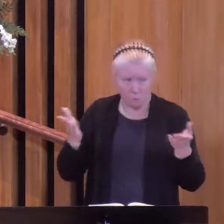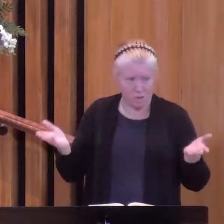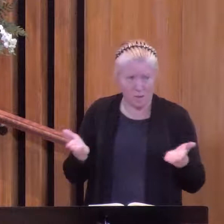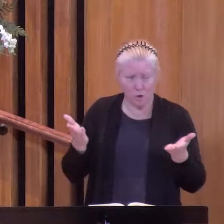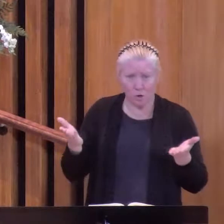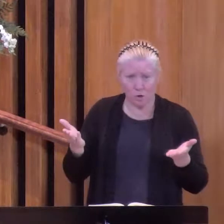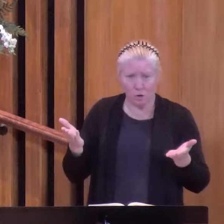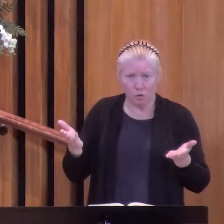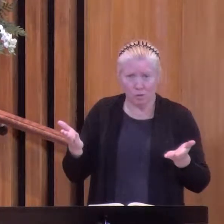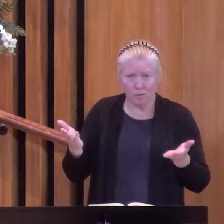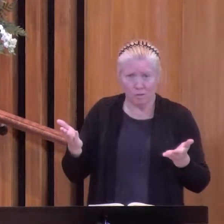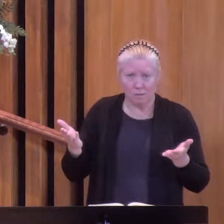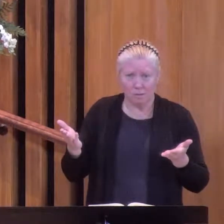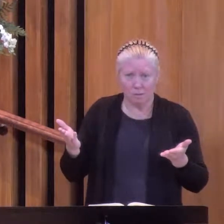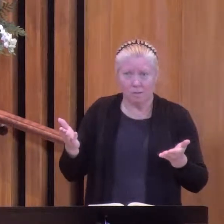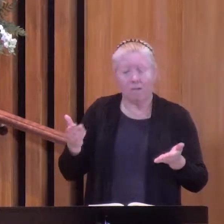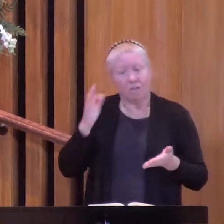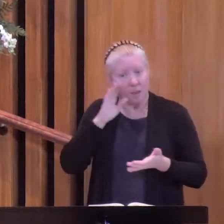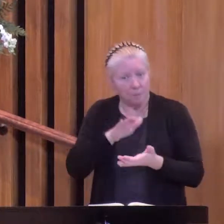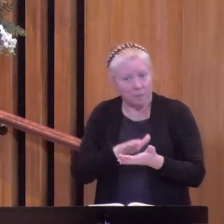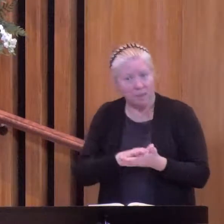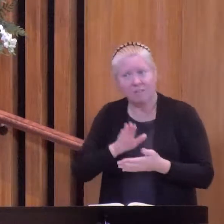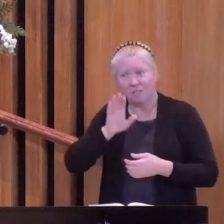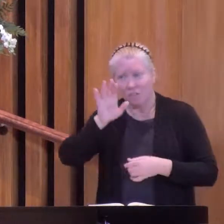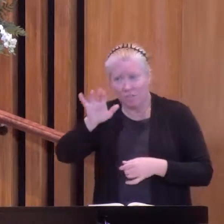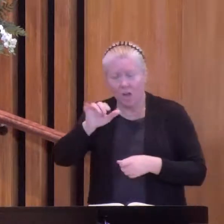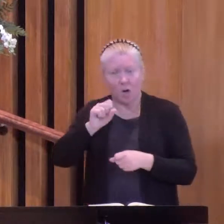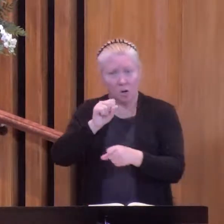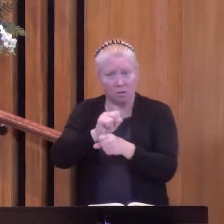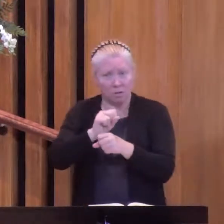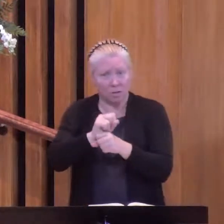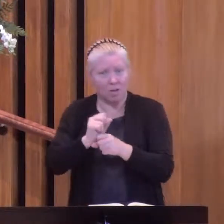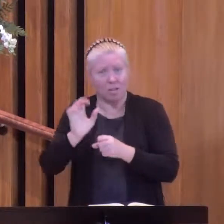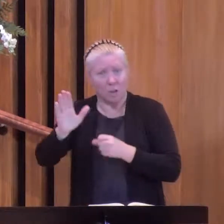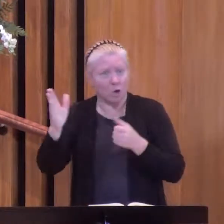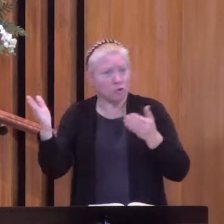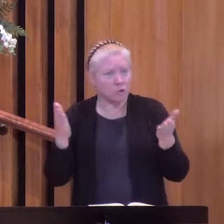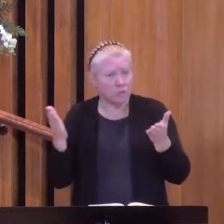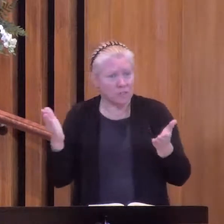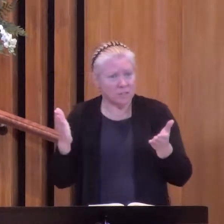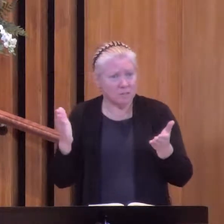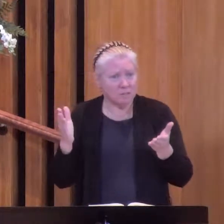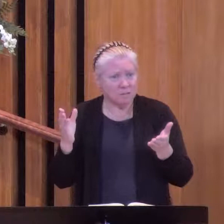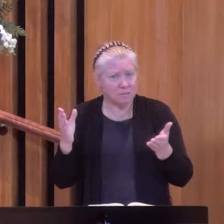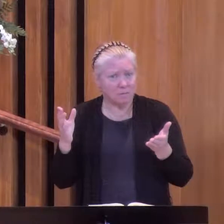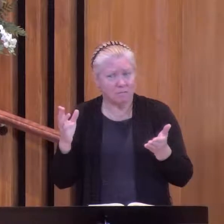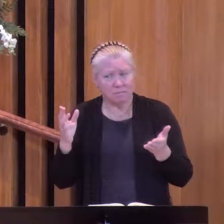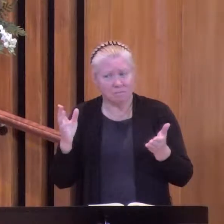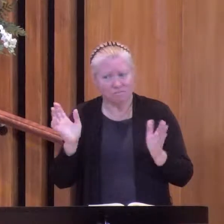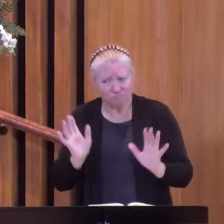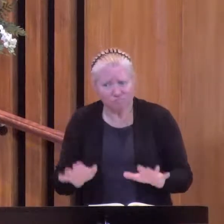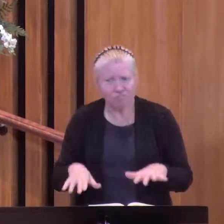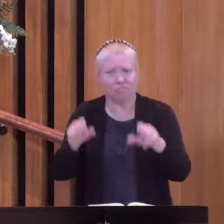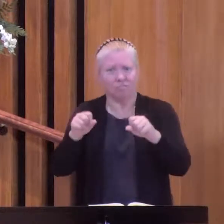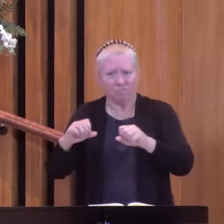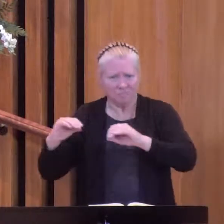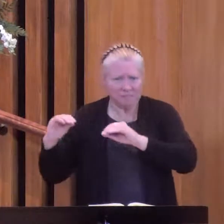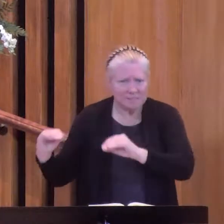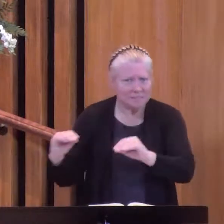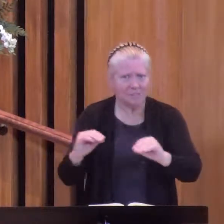that their cross, their discipleship, is to take up that work, to take up that ministry,